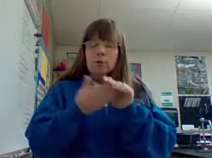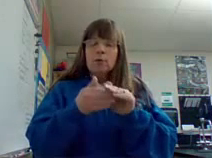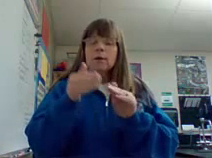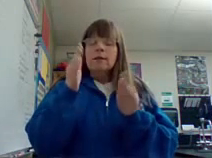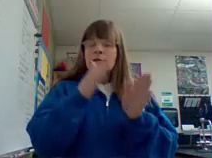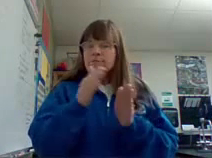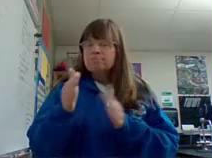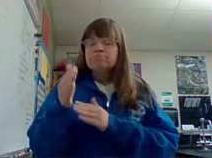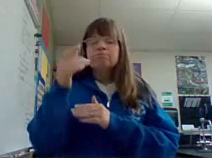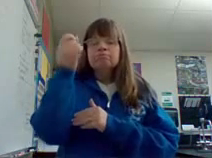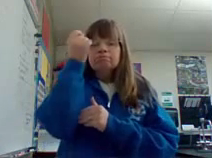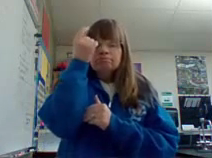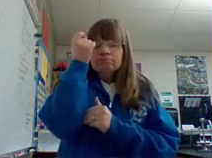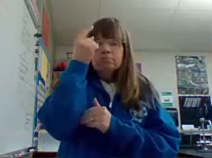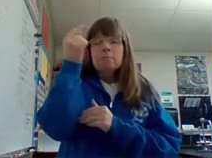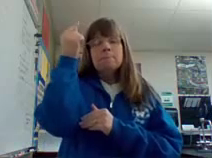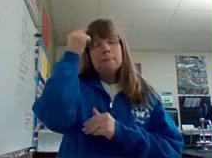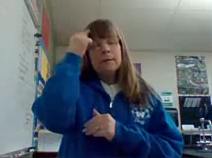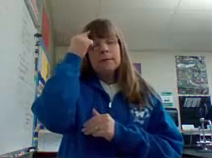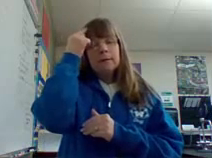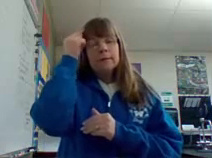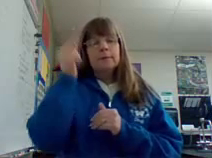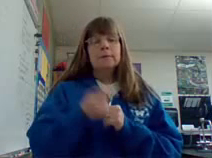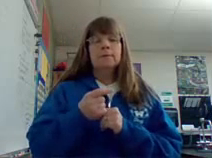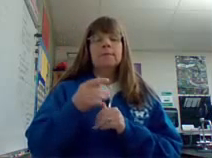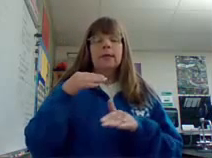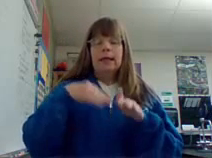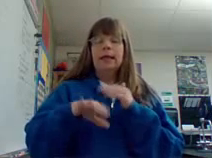an ecosystem, a new ecosystem that